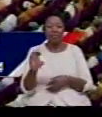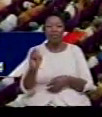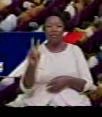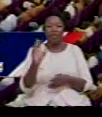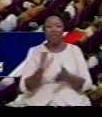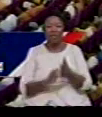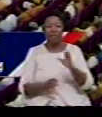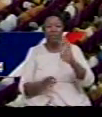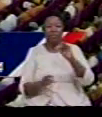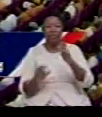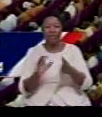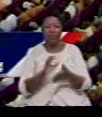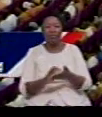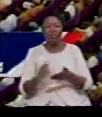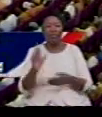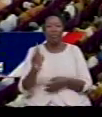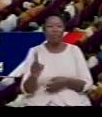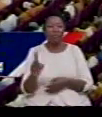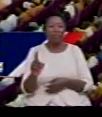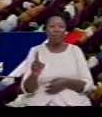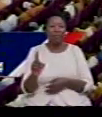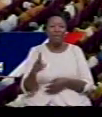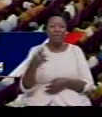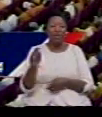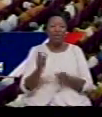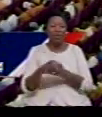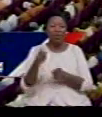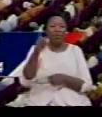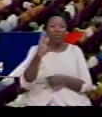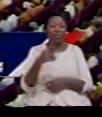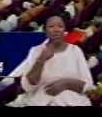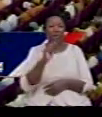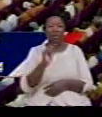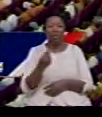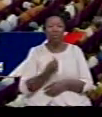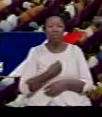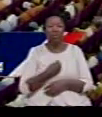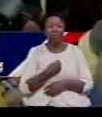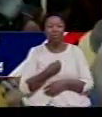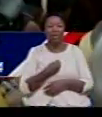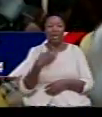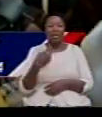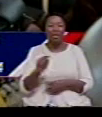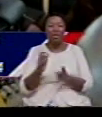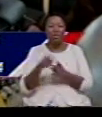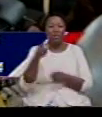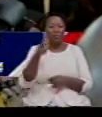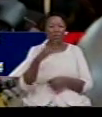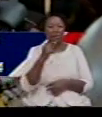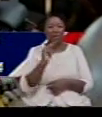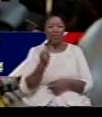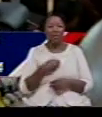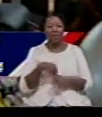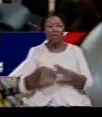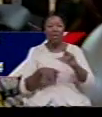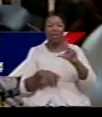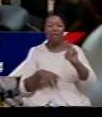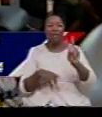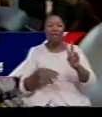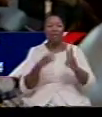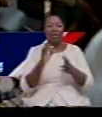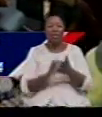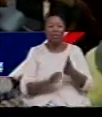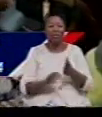here from verse 1. The word of God tells us, Leviticus chapter 14, verse 1, it